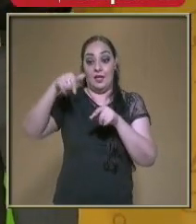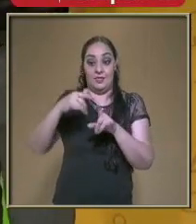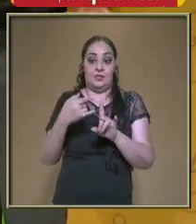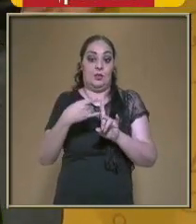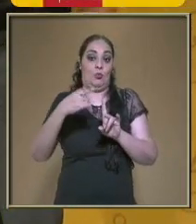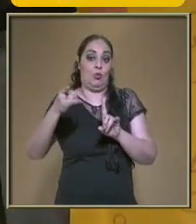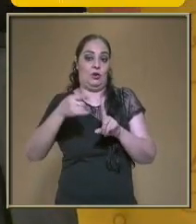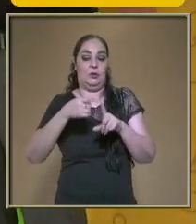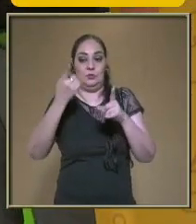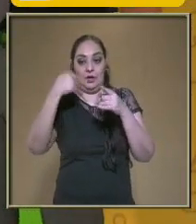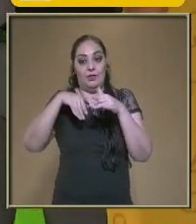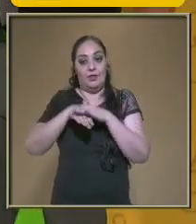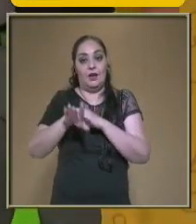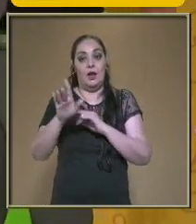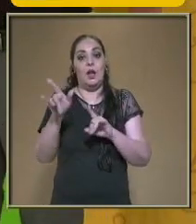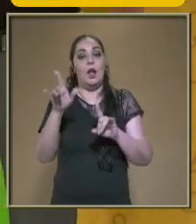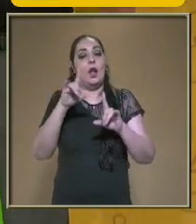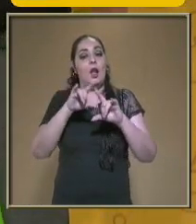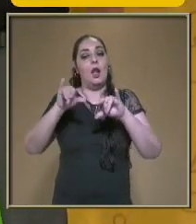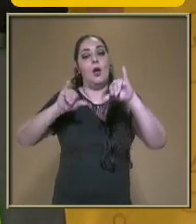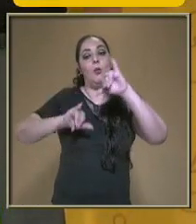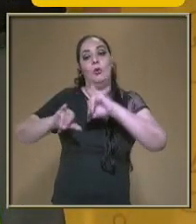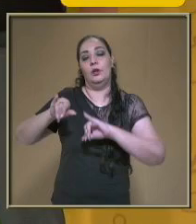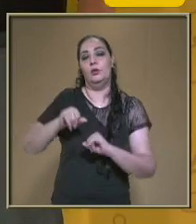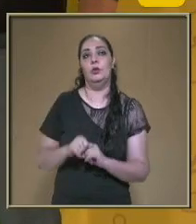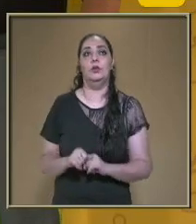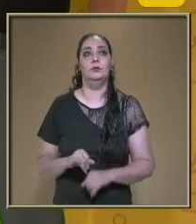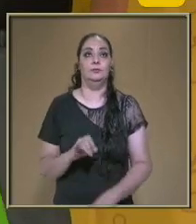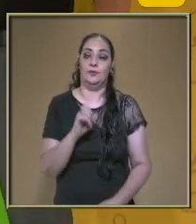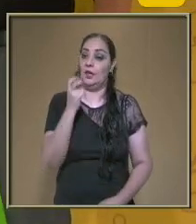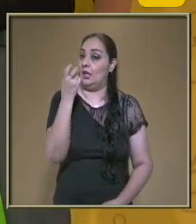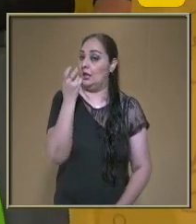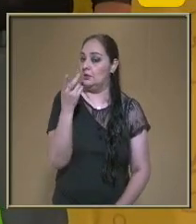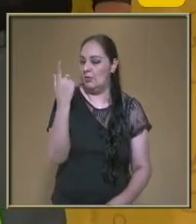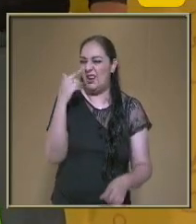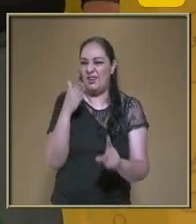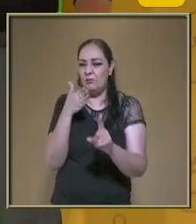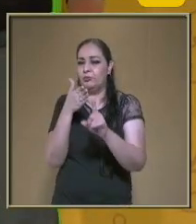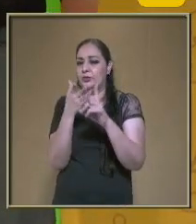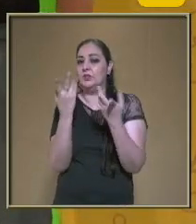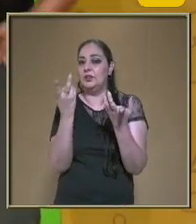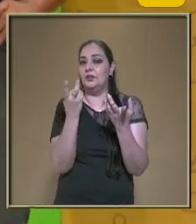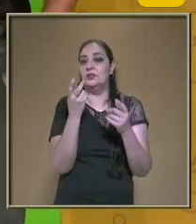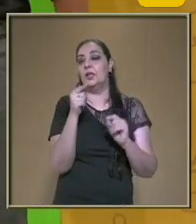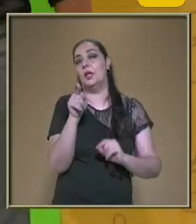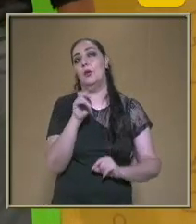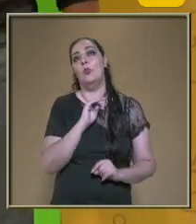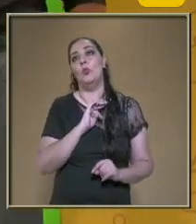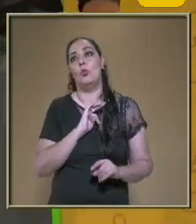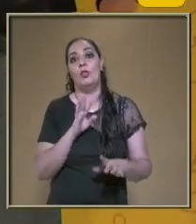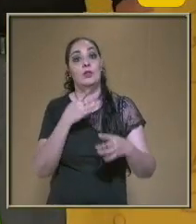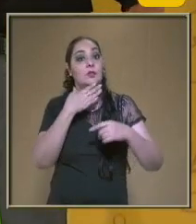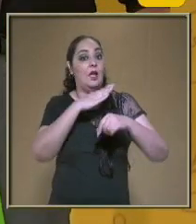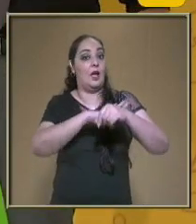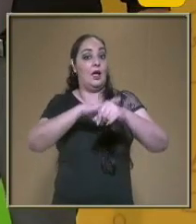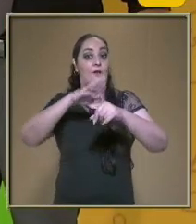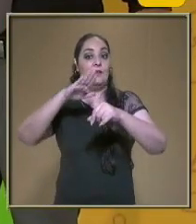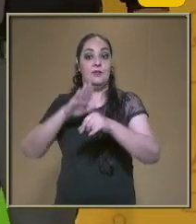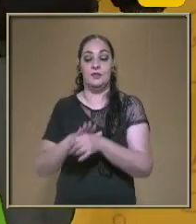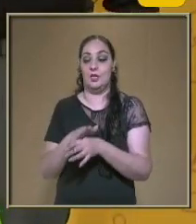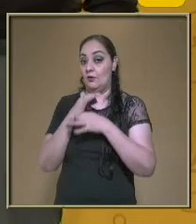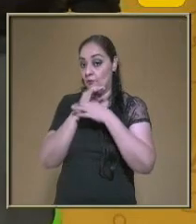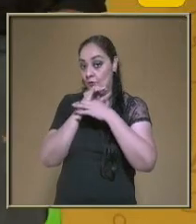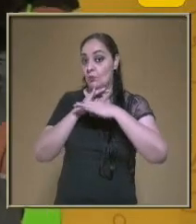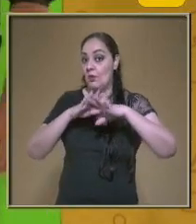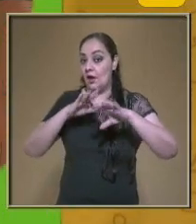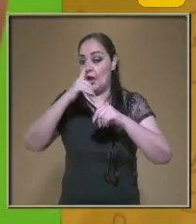laboratory. Yes, the objective of this kind of signs is just to informate something,